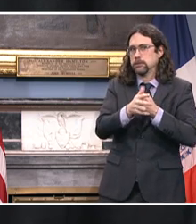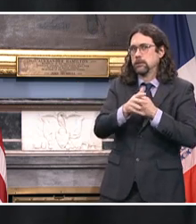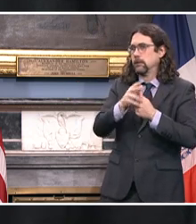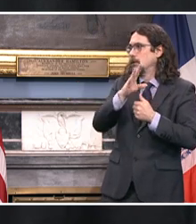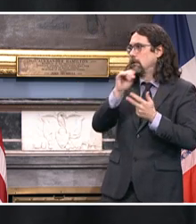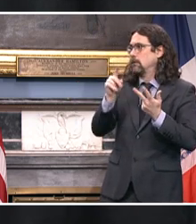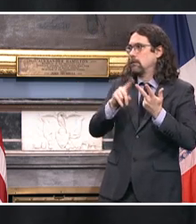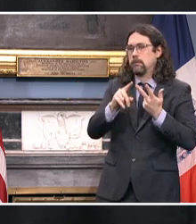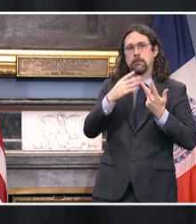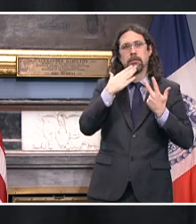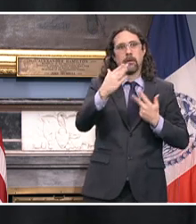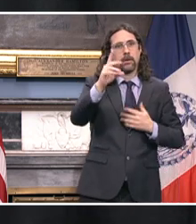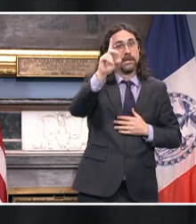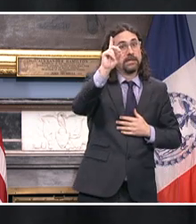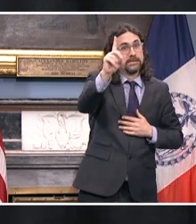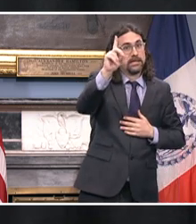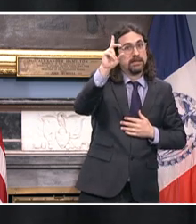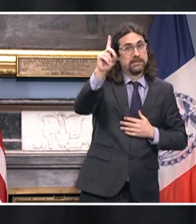So,